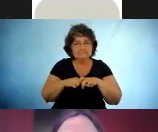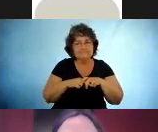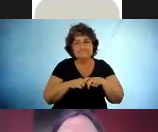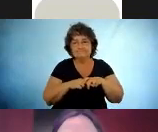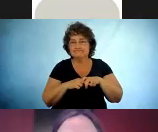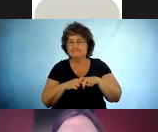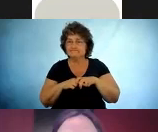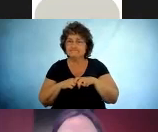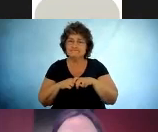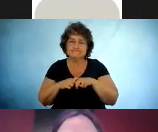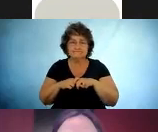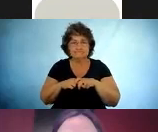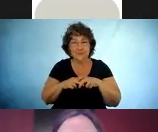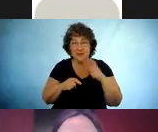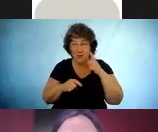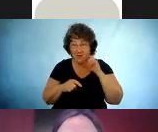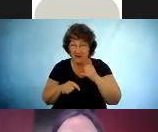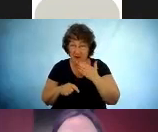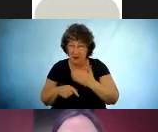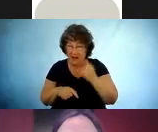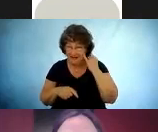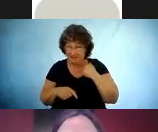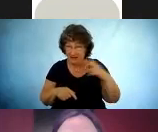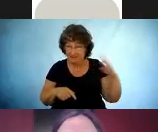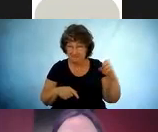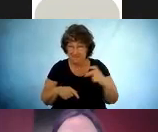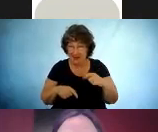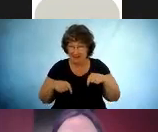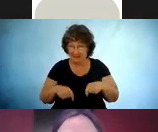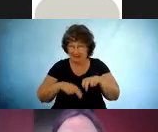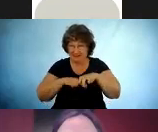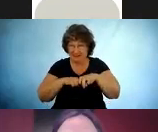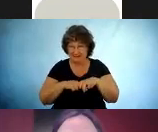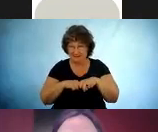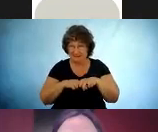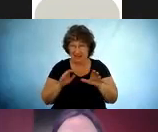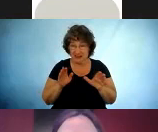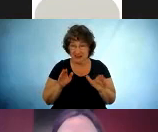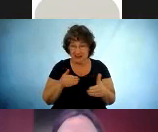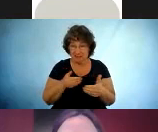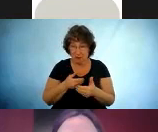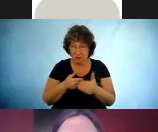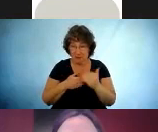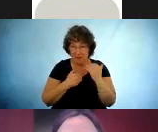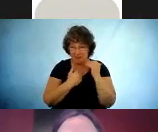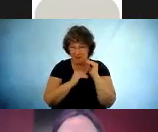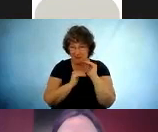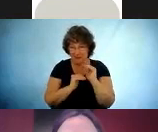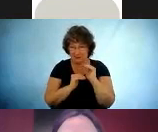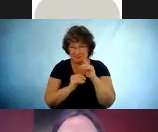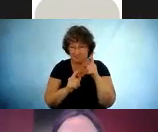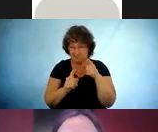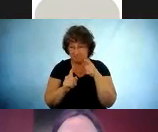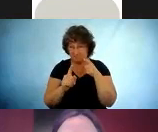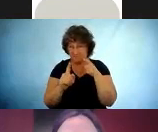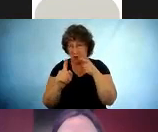that they saved me and brought me safe back to this desk. Then I looked and took note of all the names I could see of the kids